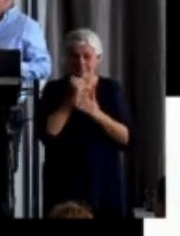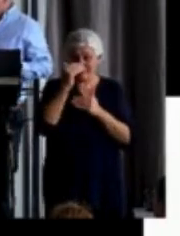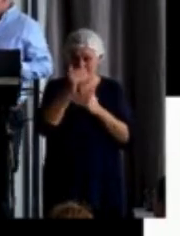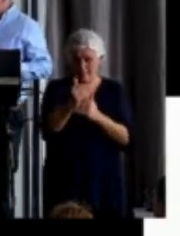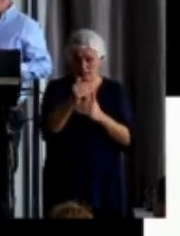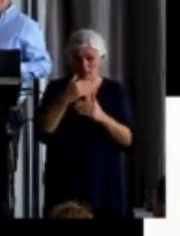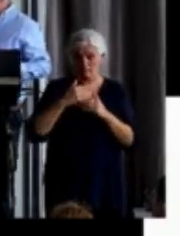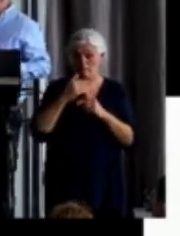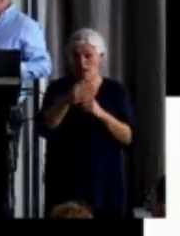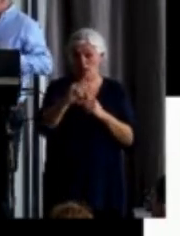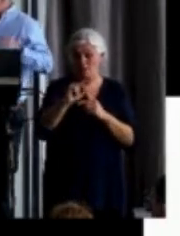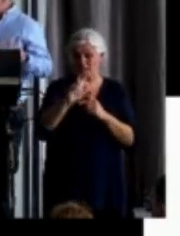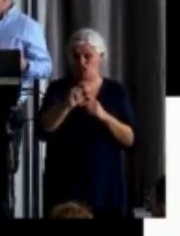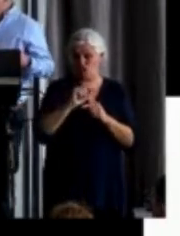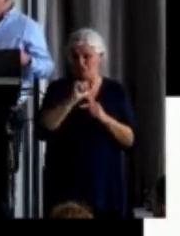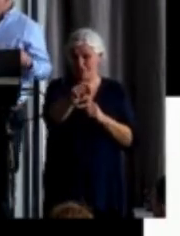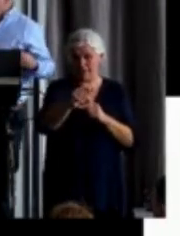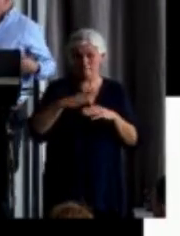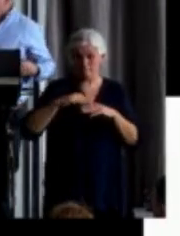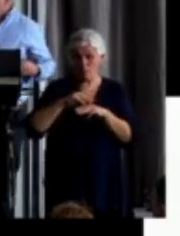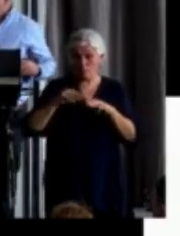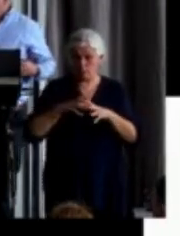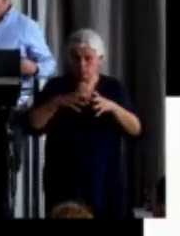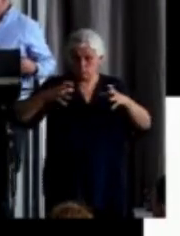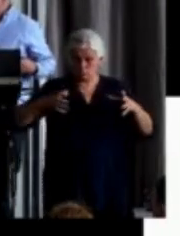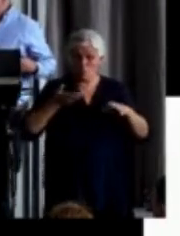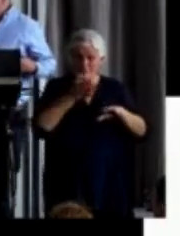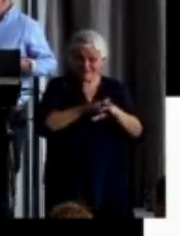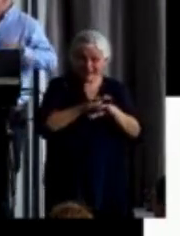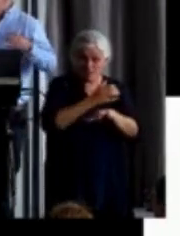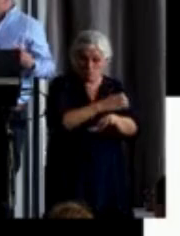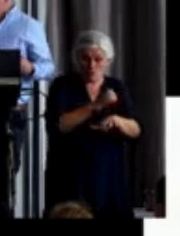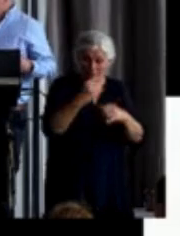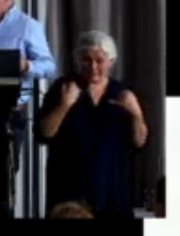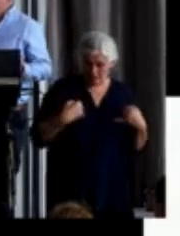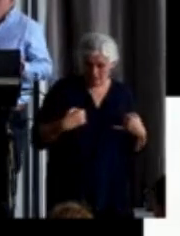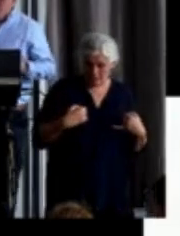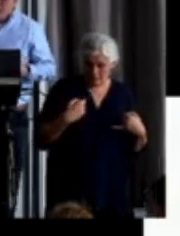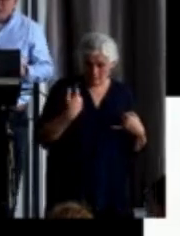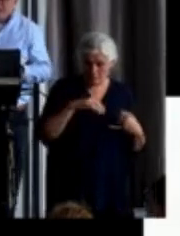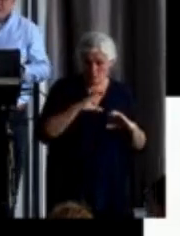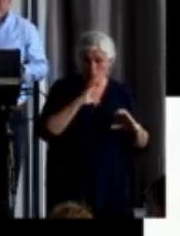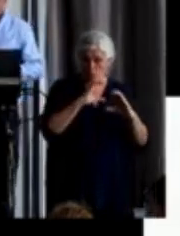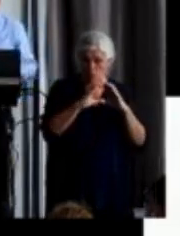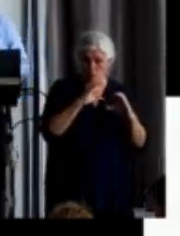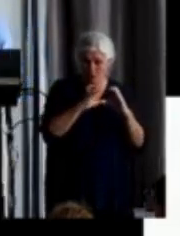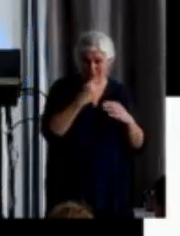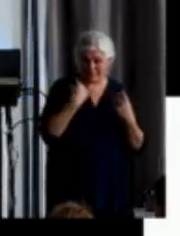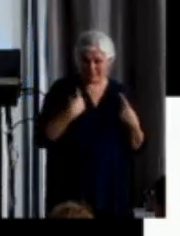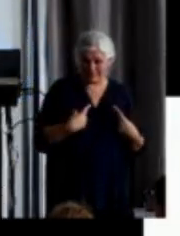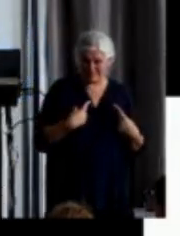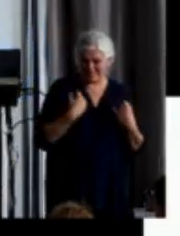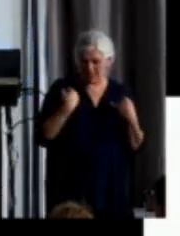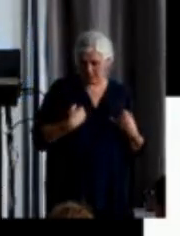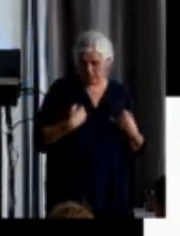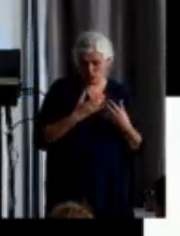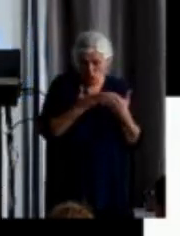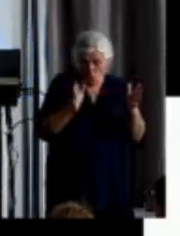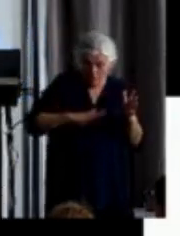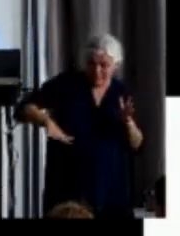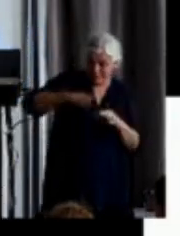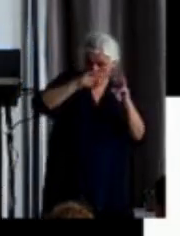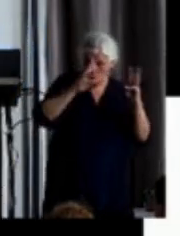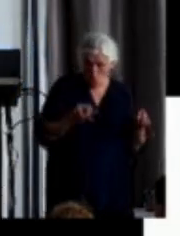by 2030 more people will die from chronic diseases from communicable diseases globally. And there